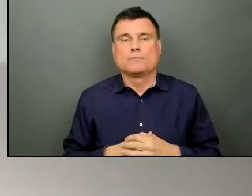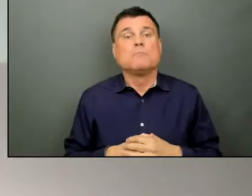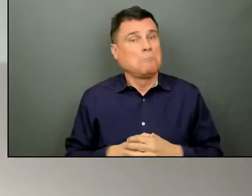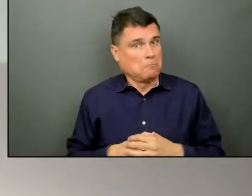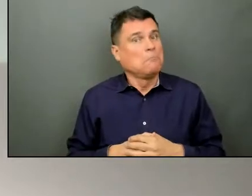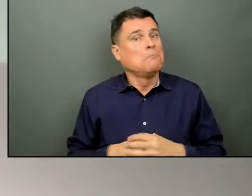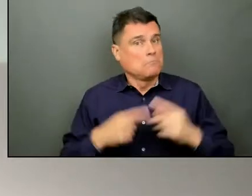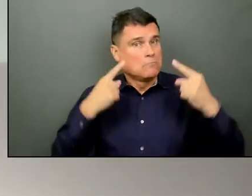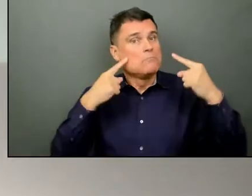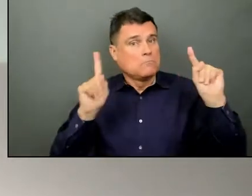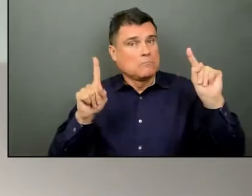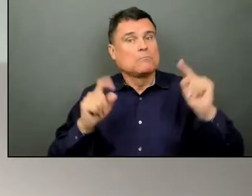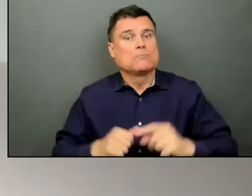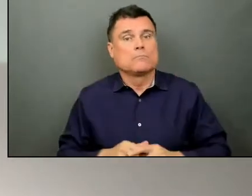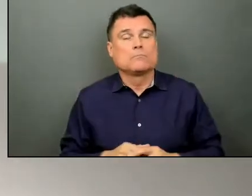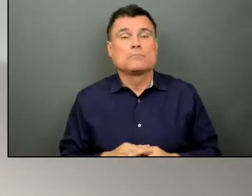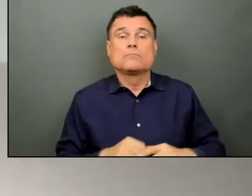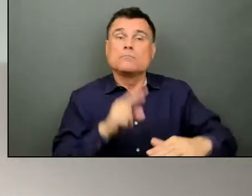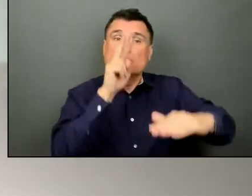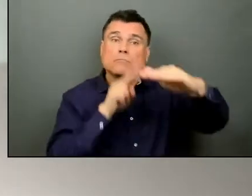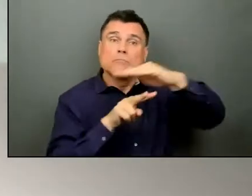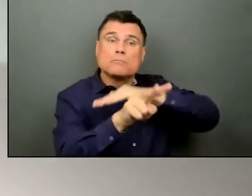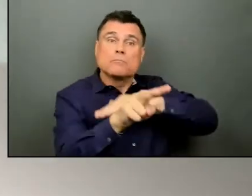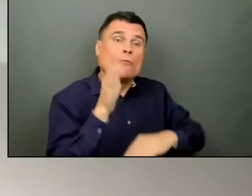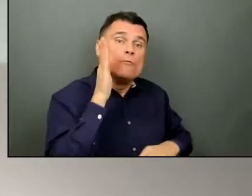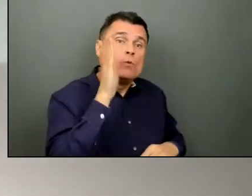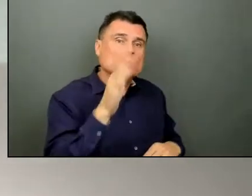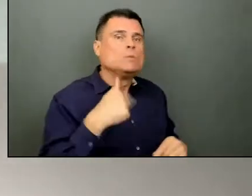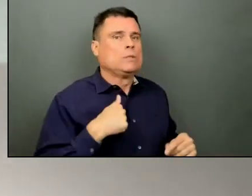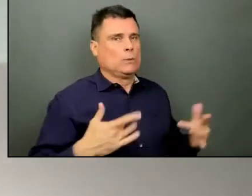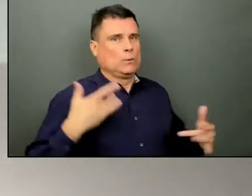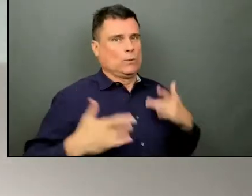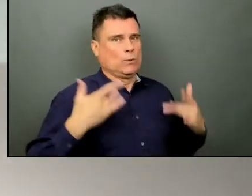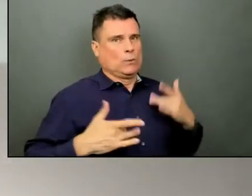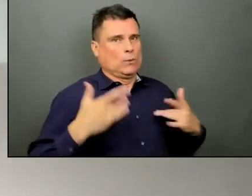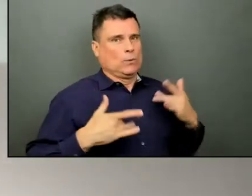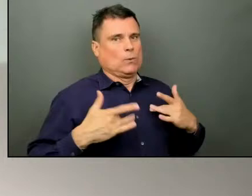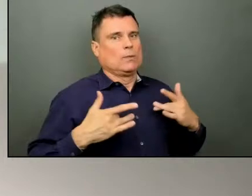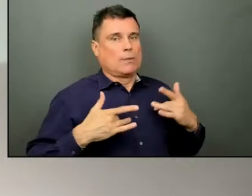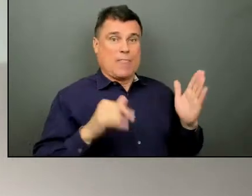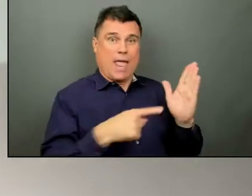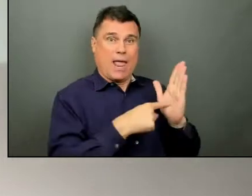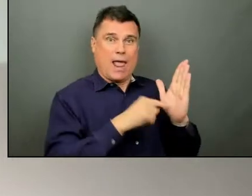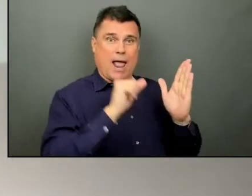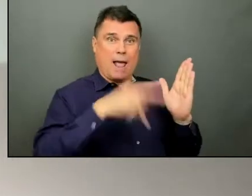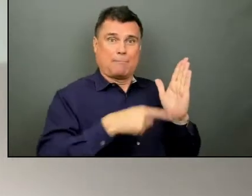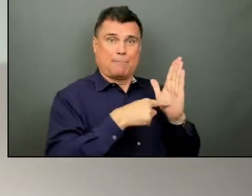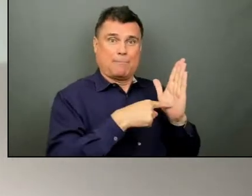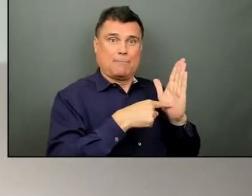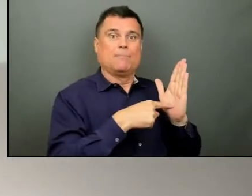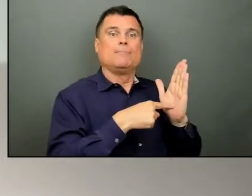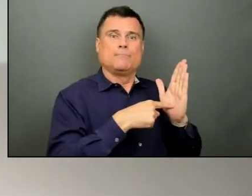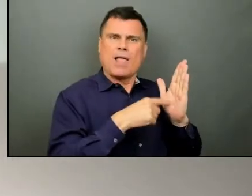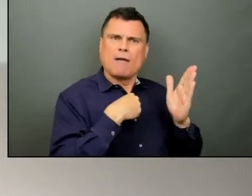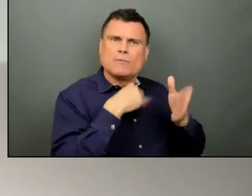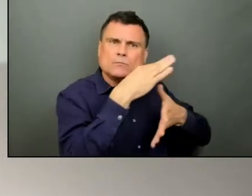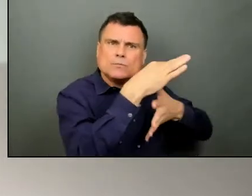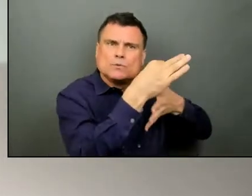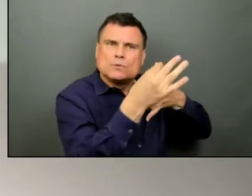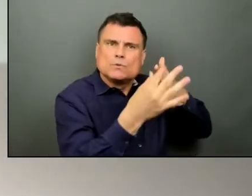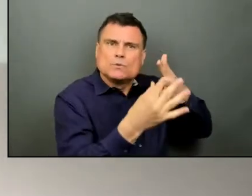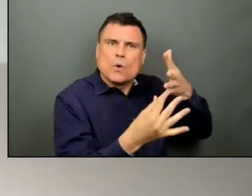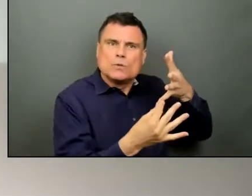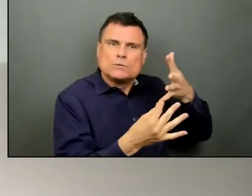future holds for not only the current state of the app, but all of the additions that we anticipate making in the coming months and